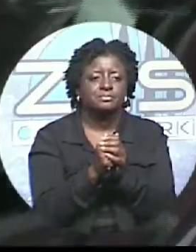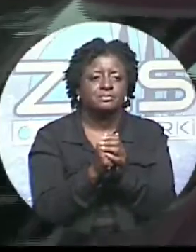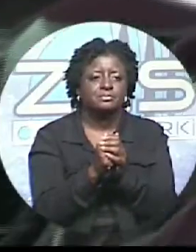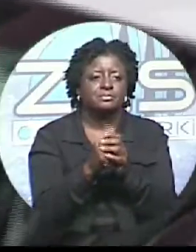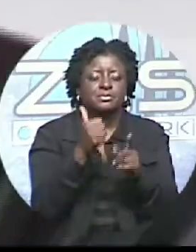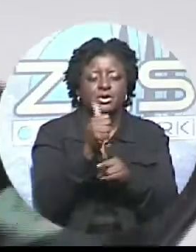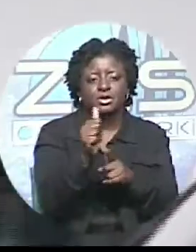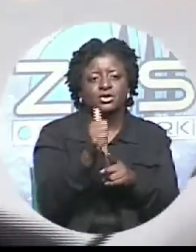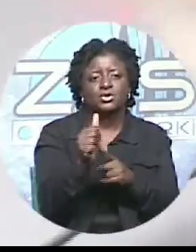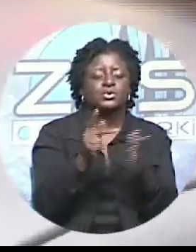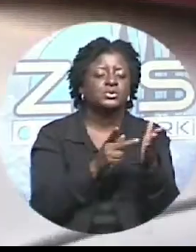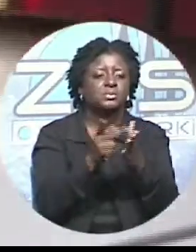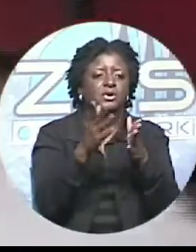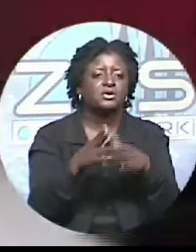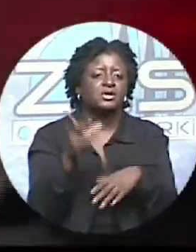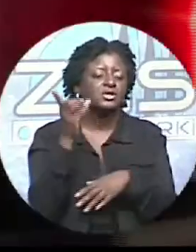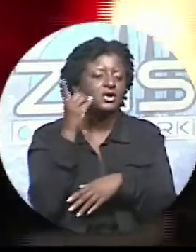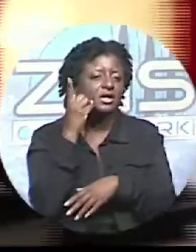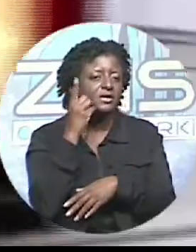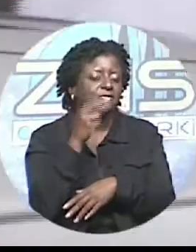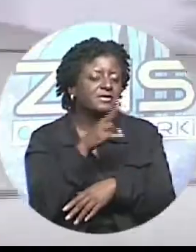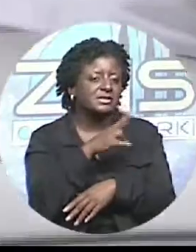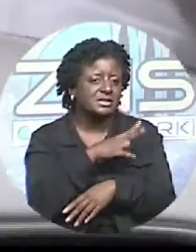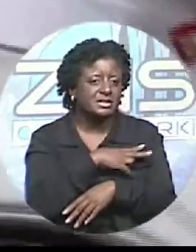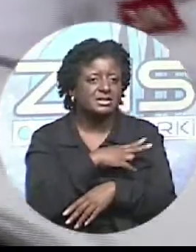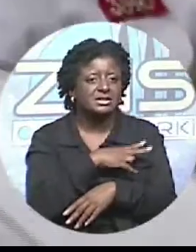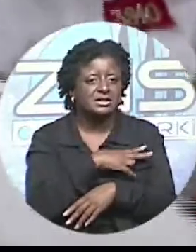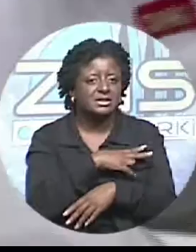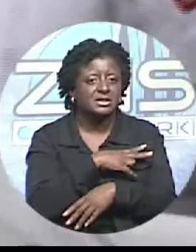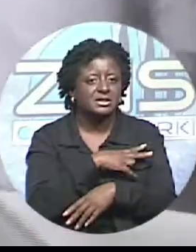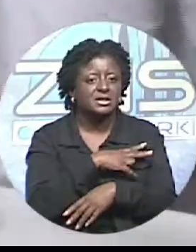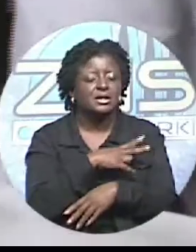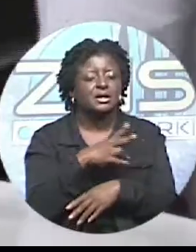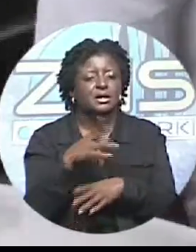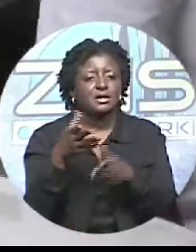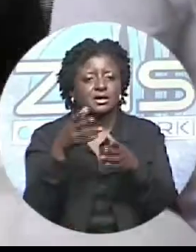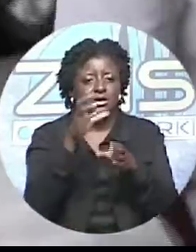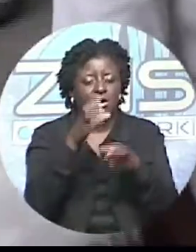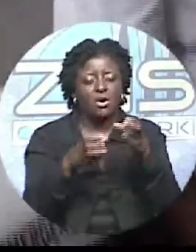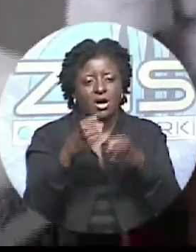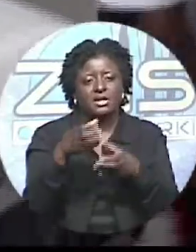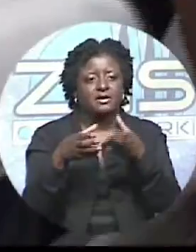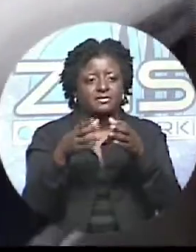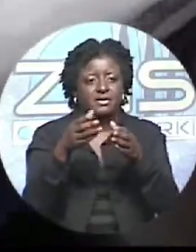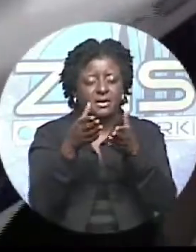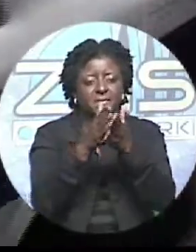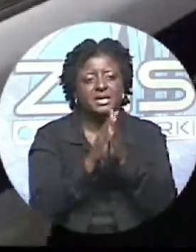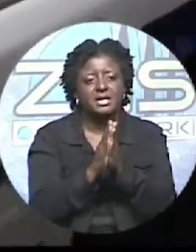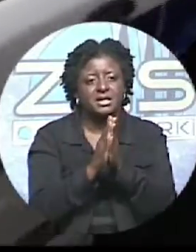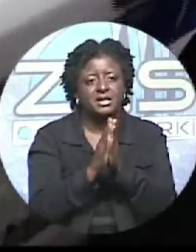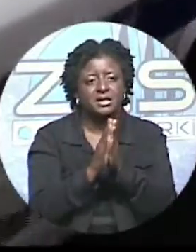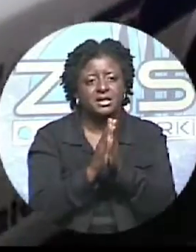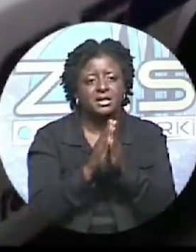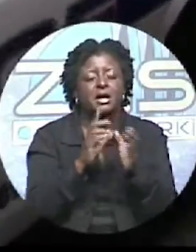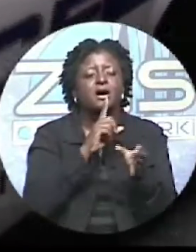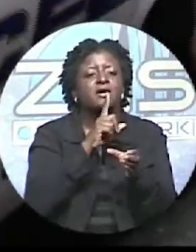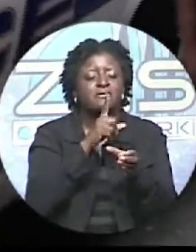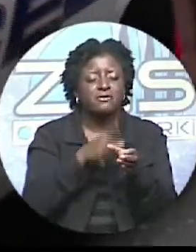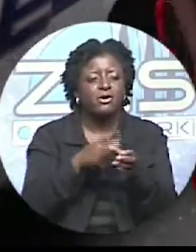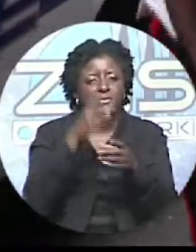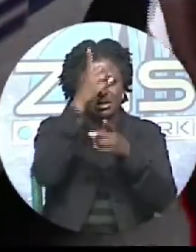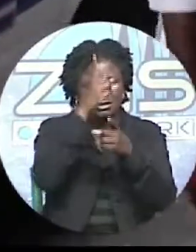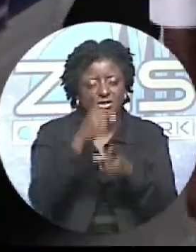Accused murderer Donna Vasyli got the birthday present she was hoping for yesterday when the Court of Appeal affirmed the decision of the lower court to release her